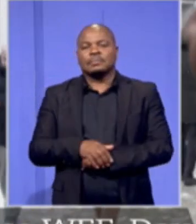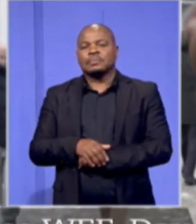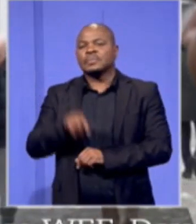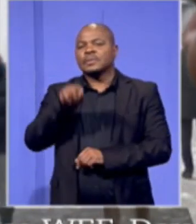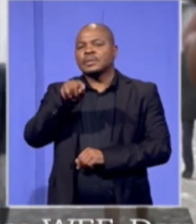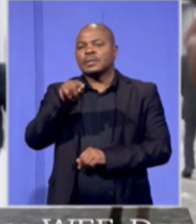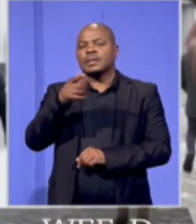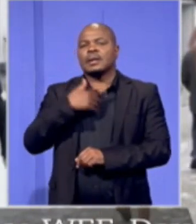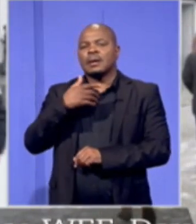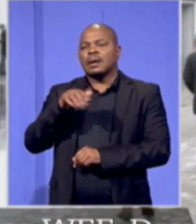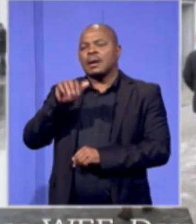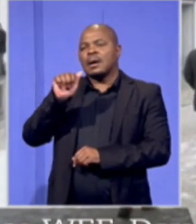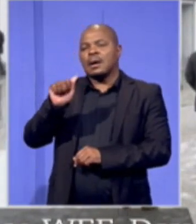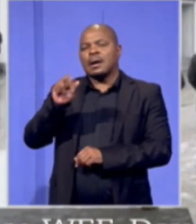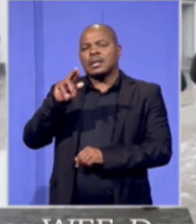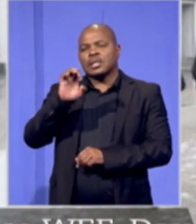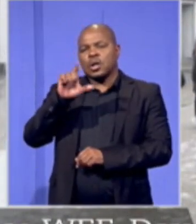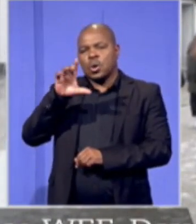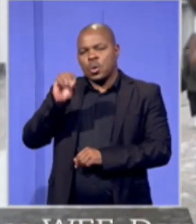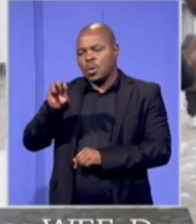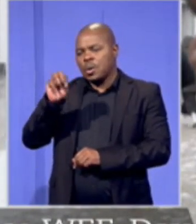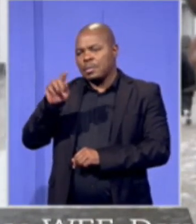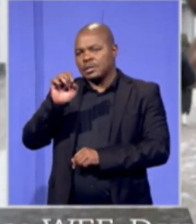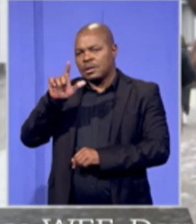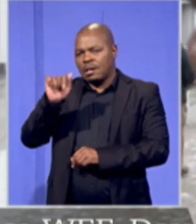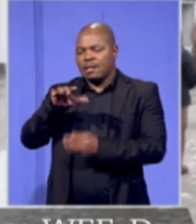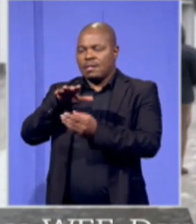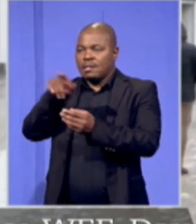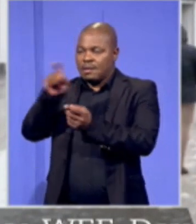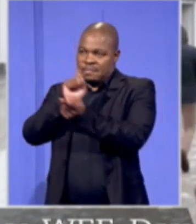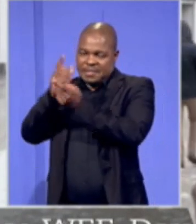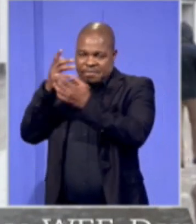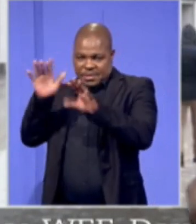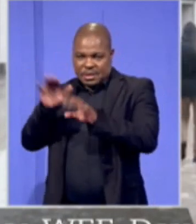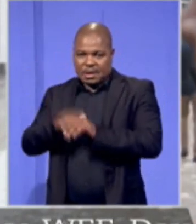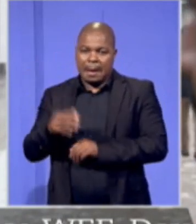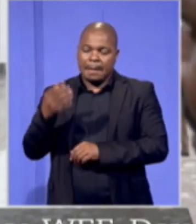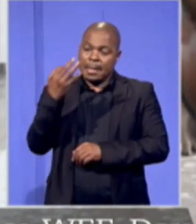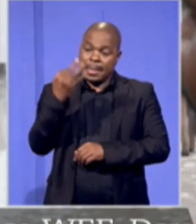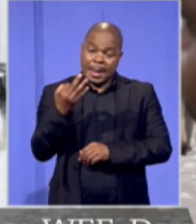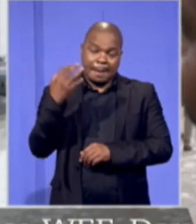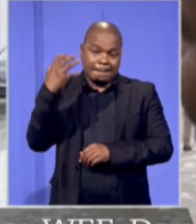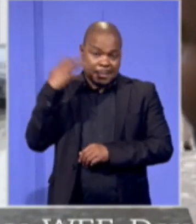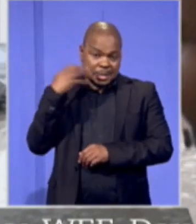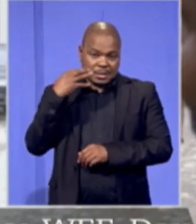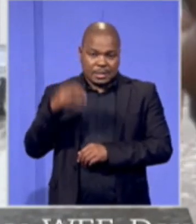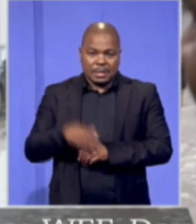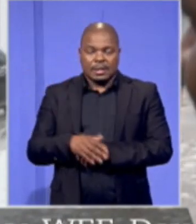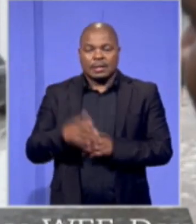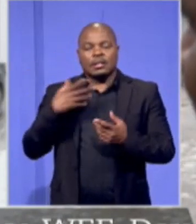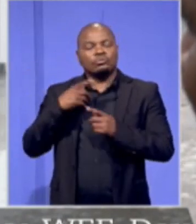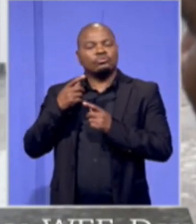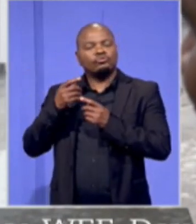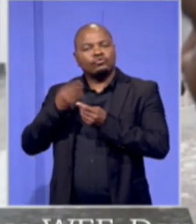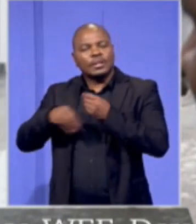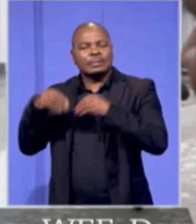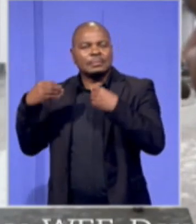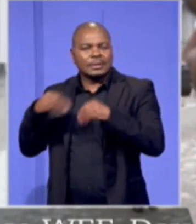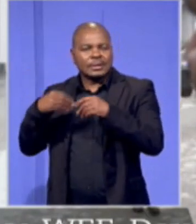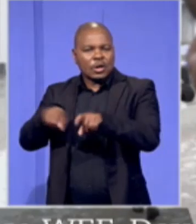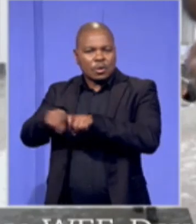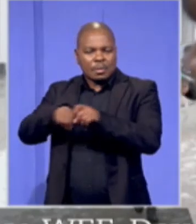of ArcelorMittal, both as ministers, the three ministers, Minister of Trade, Industry and Competition,